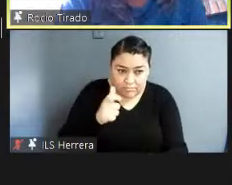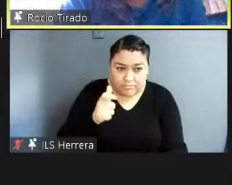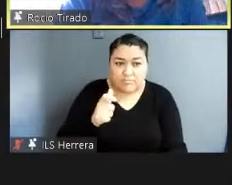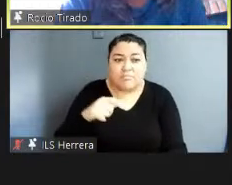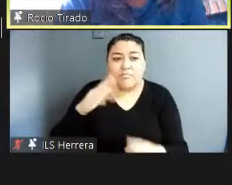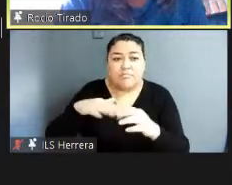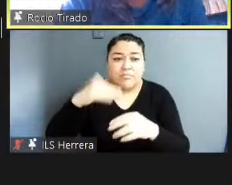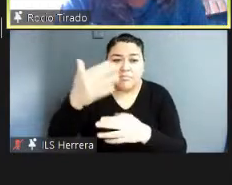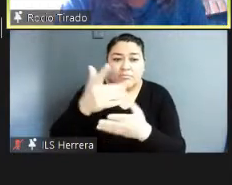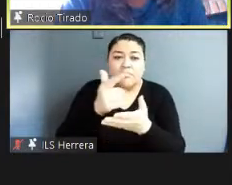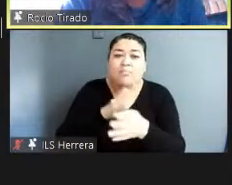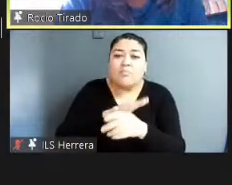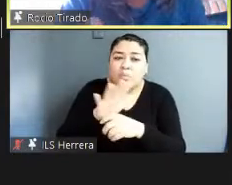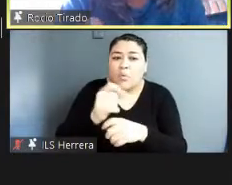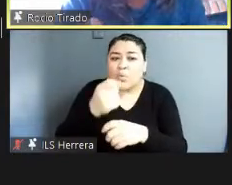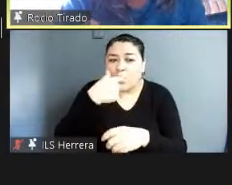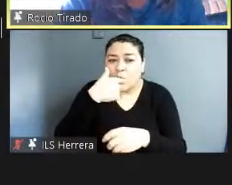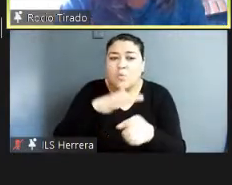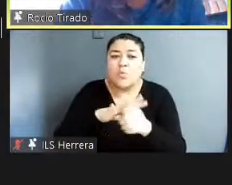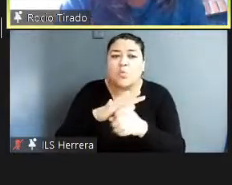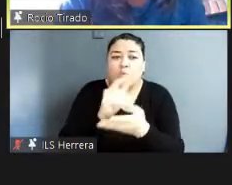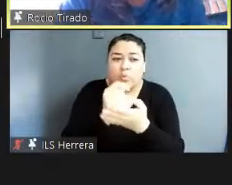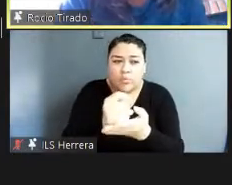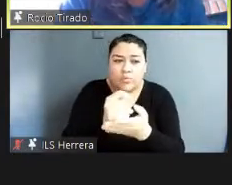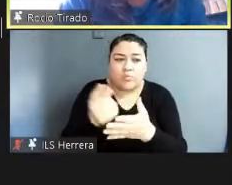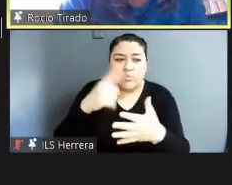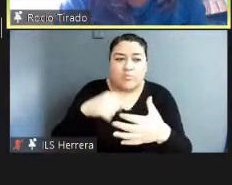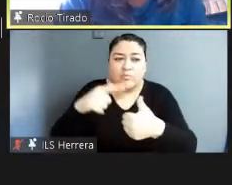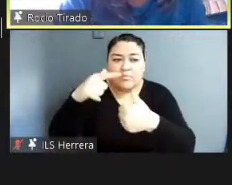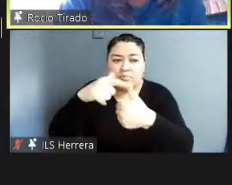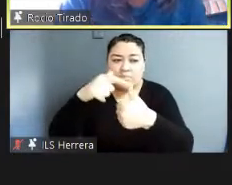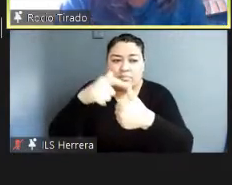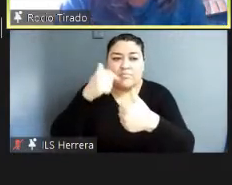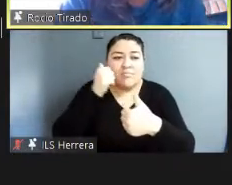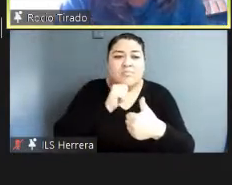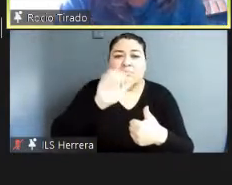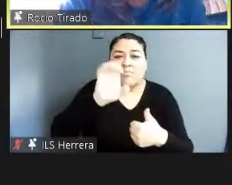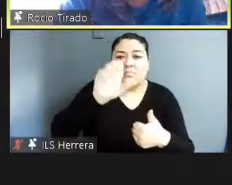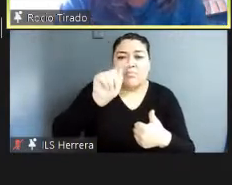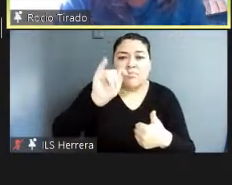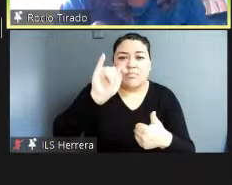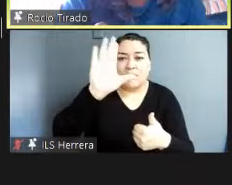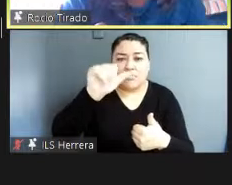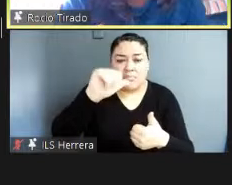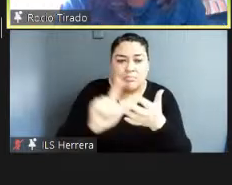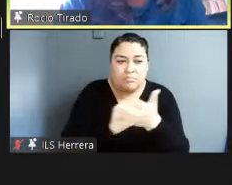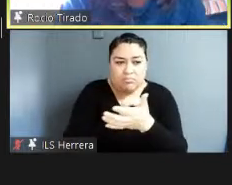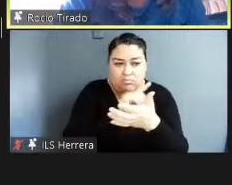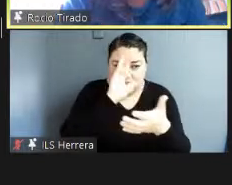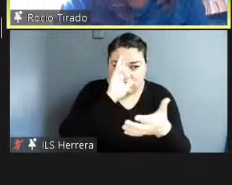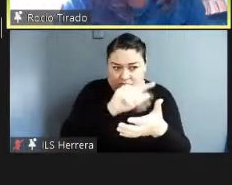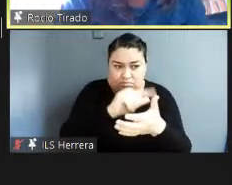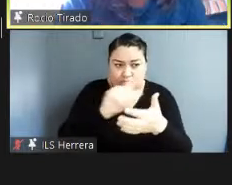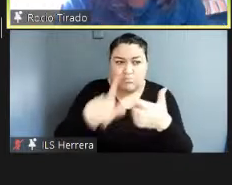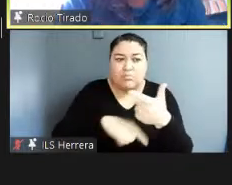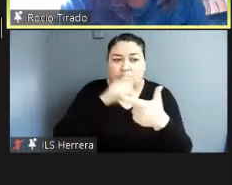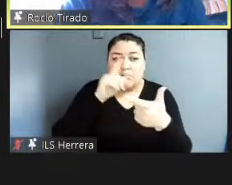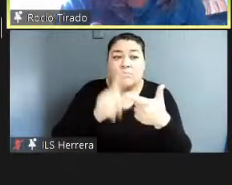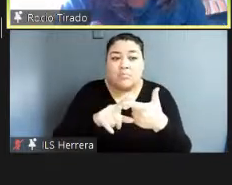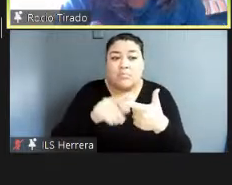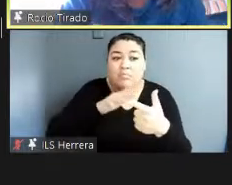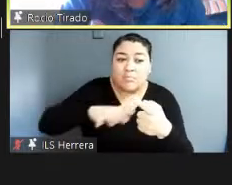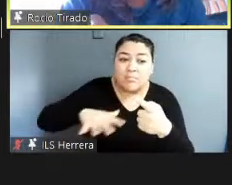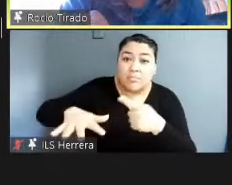rehabilitation. Professionalism, ethical aspects, and legal responsibilities. Population health and the